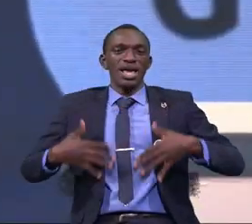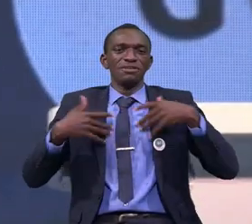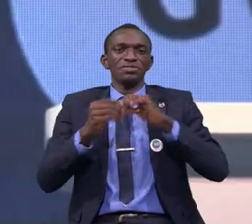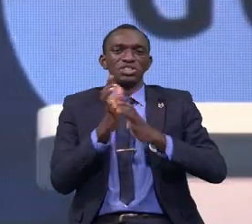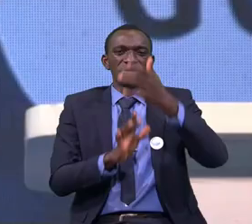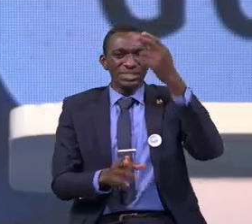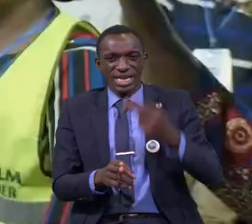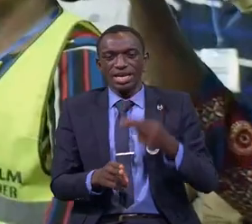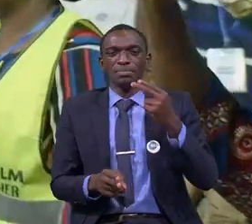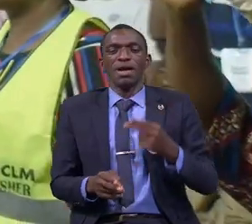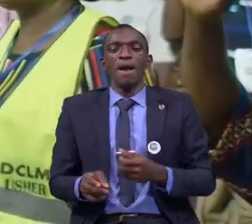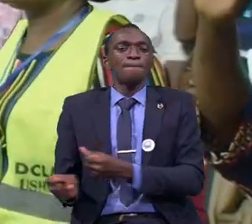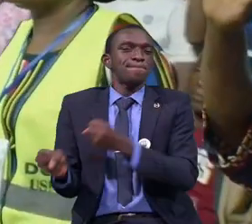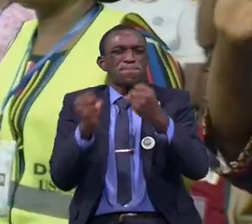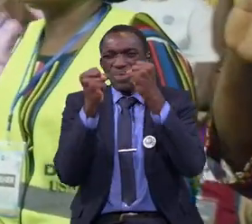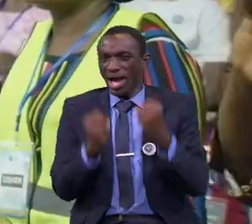Power.